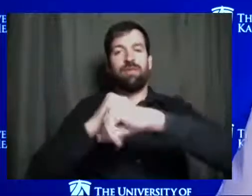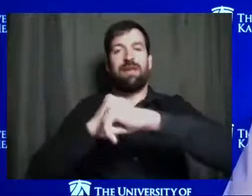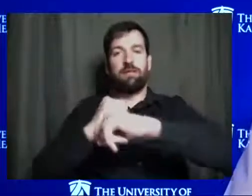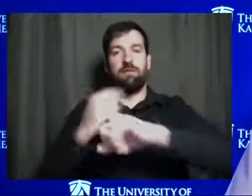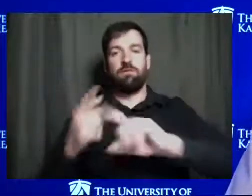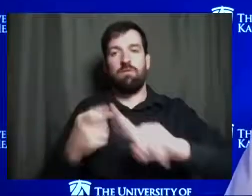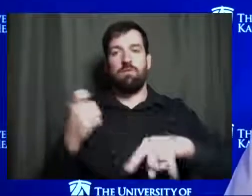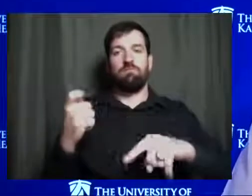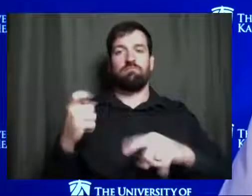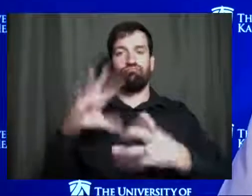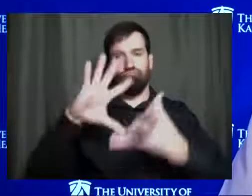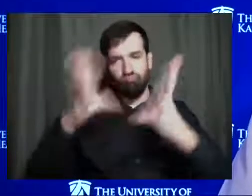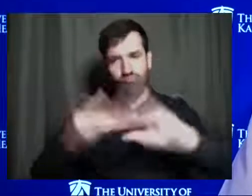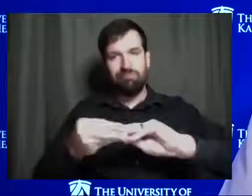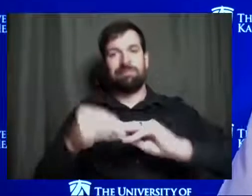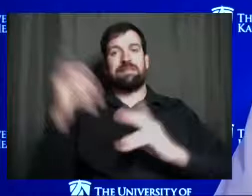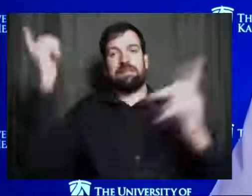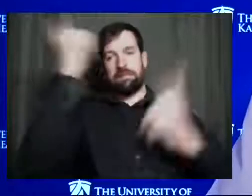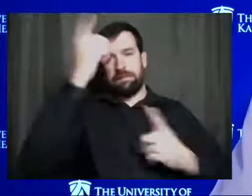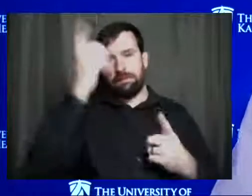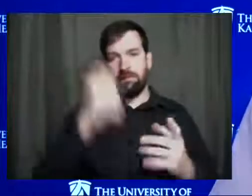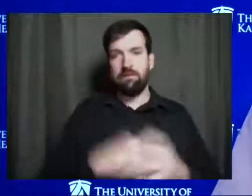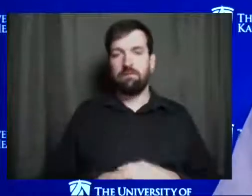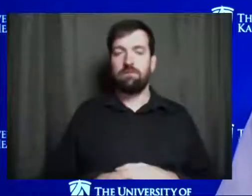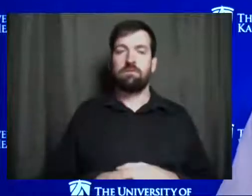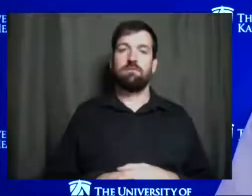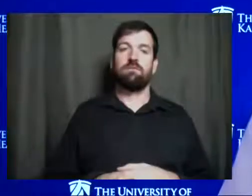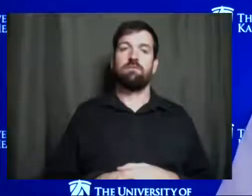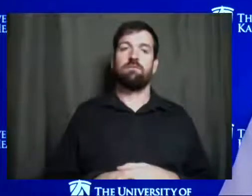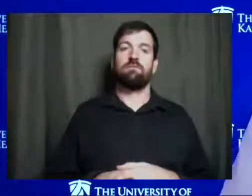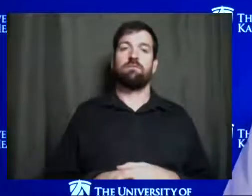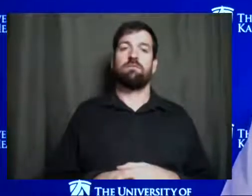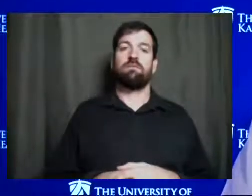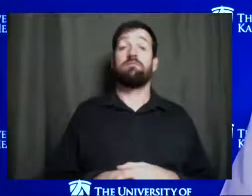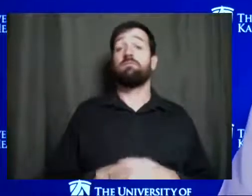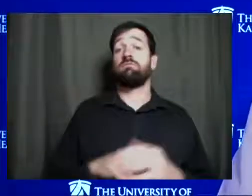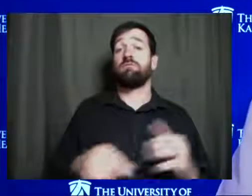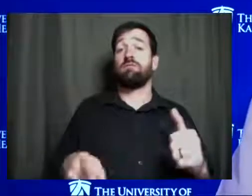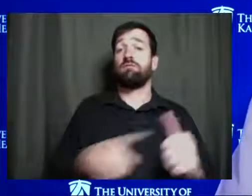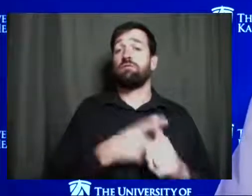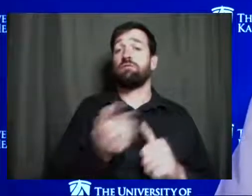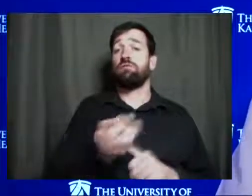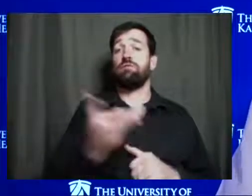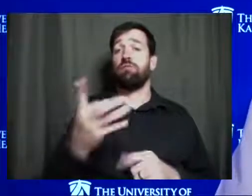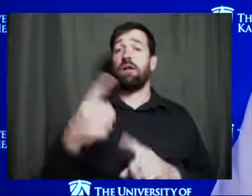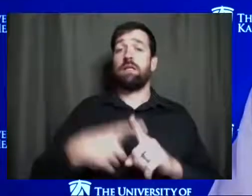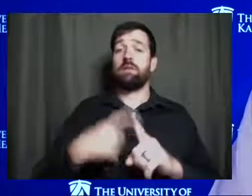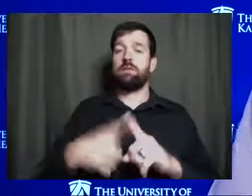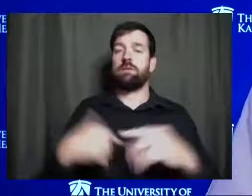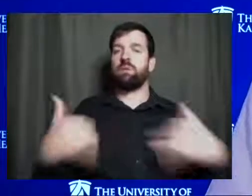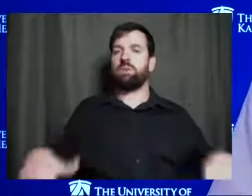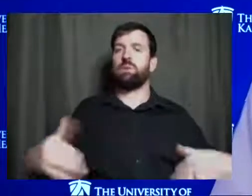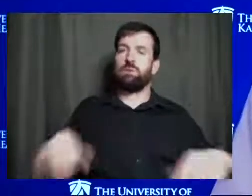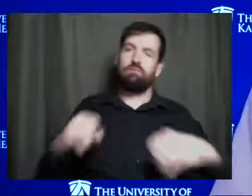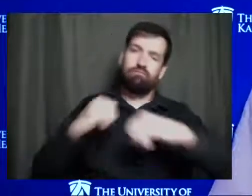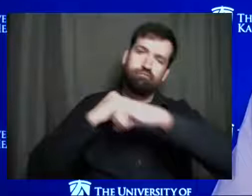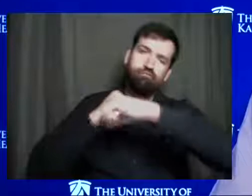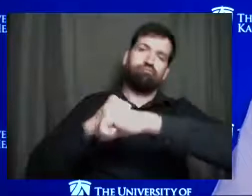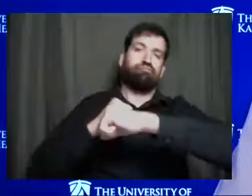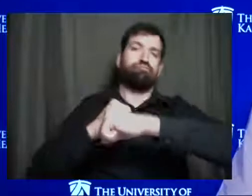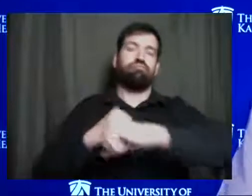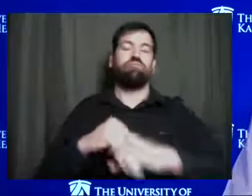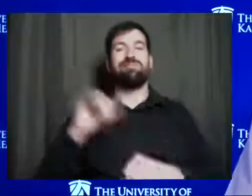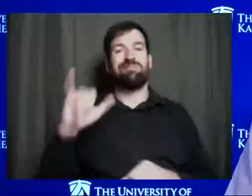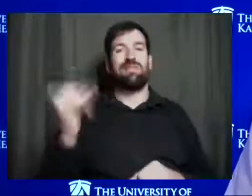disease process. So, certainly within that first few months, you are extremely well protected. And that's why it's important, I